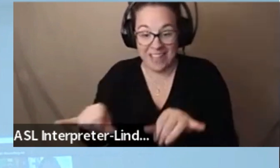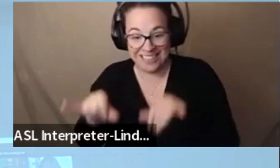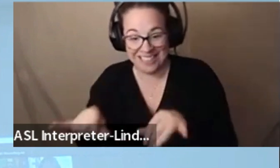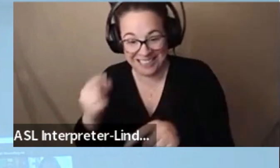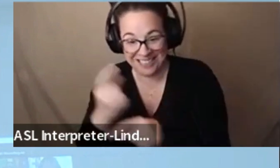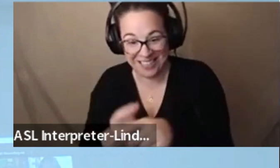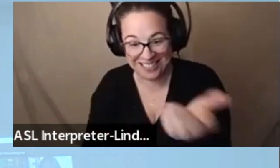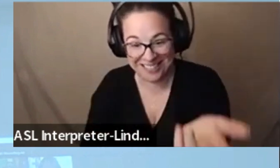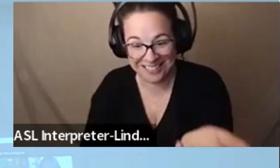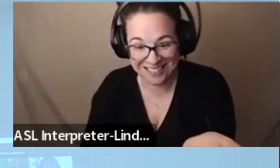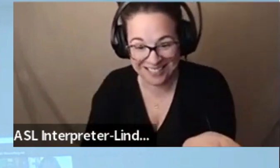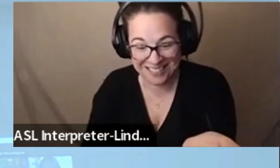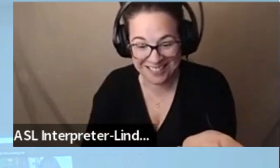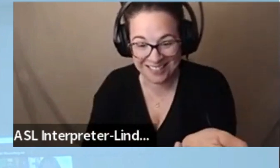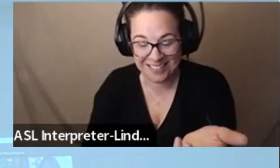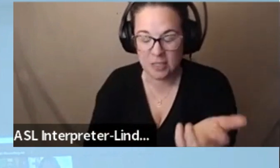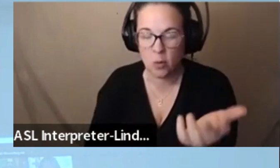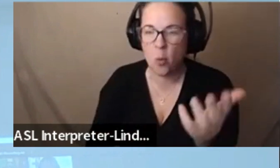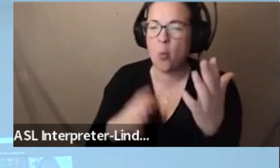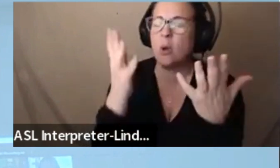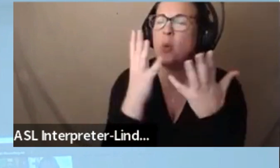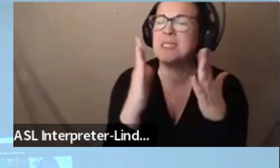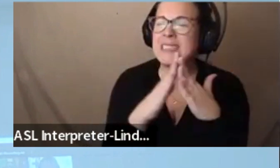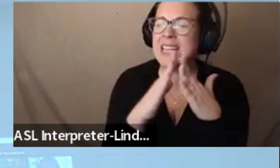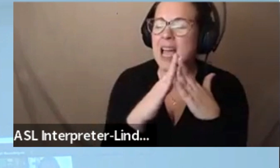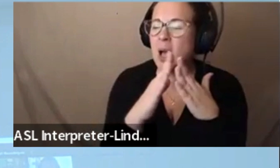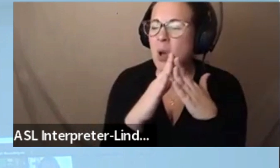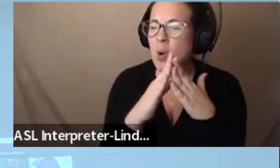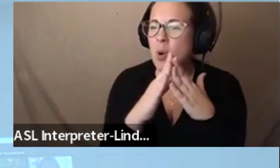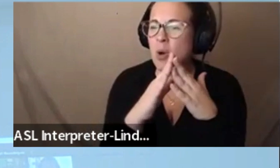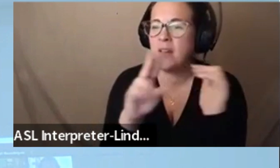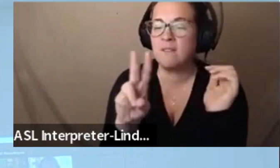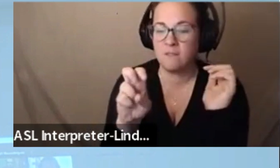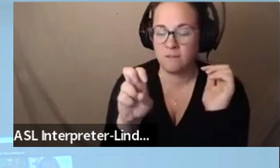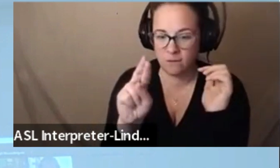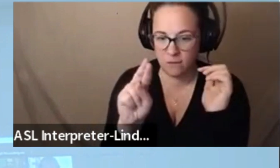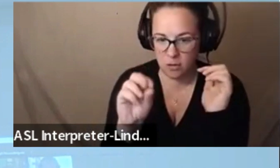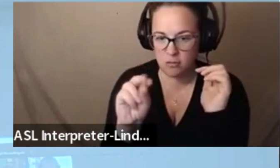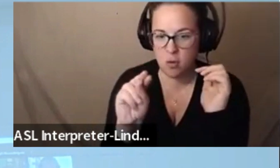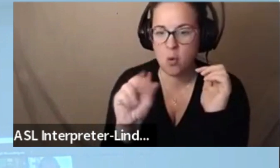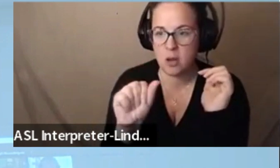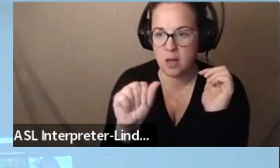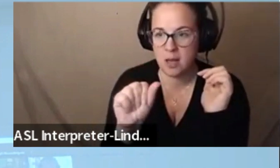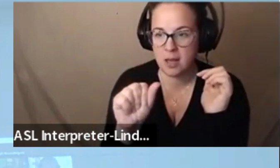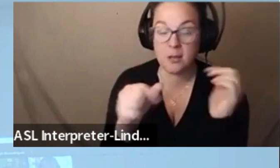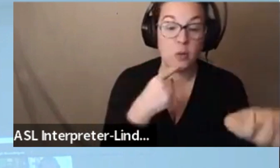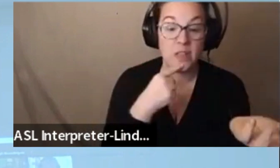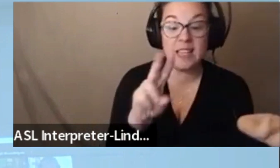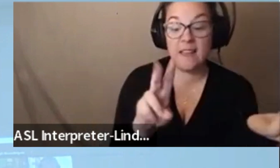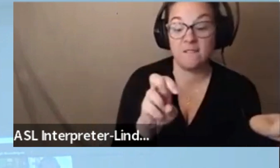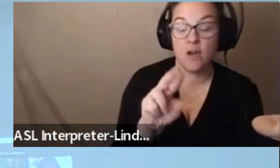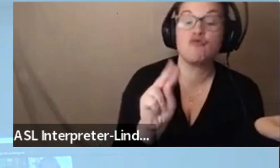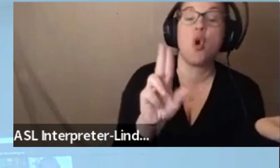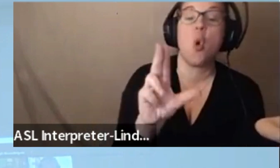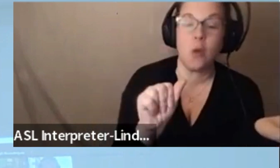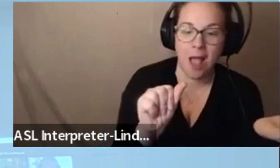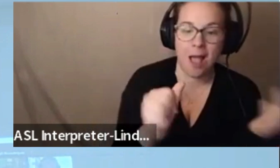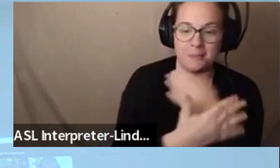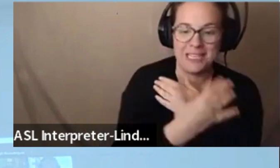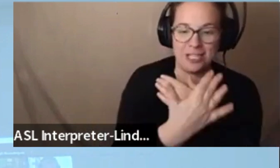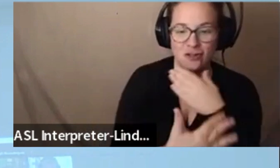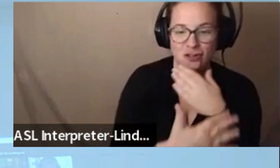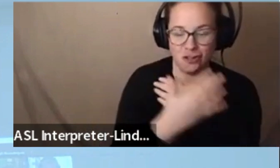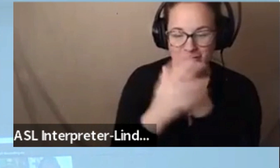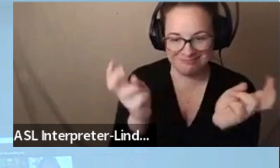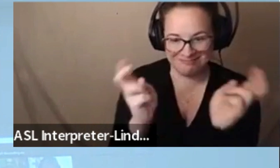all there. And it's kind of like Venice Beach. And I think they call it, what's the town again? That Verona? So they